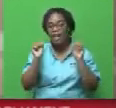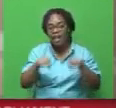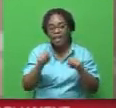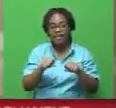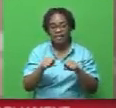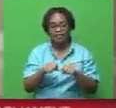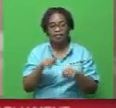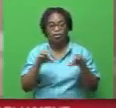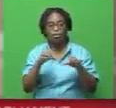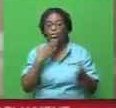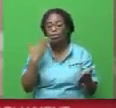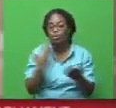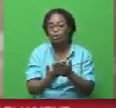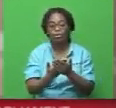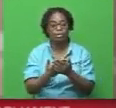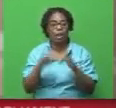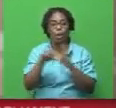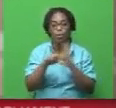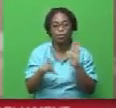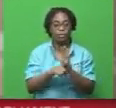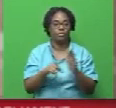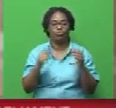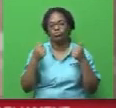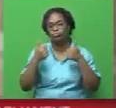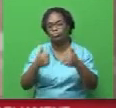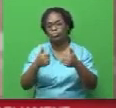As they claim to fame, Surat. But they have actually done